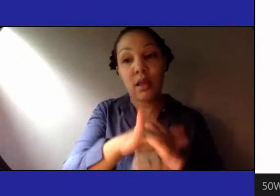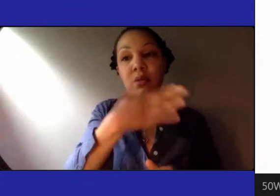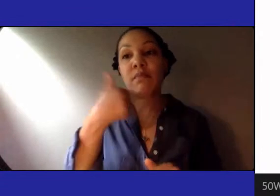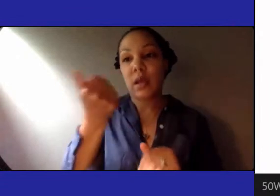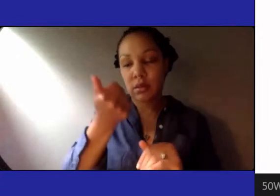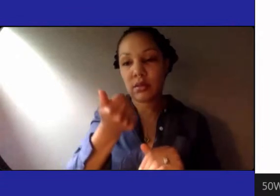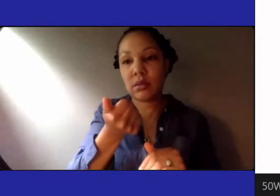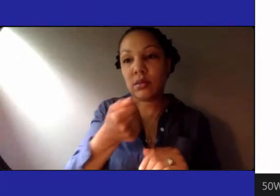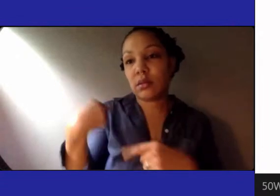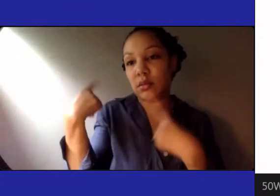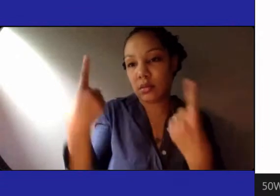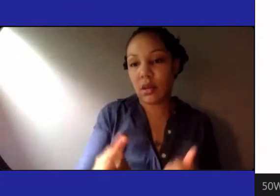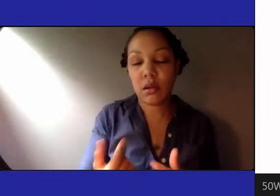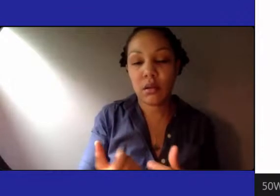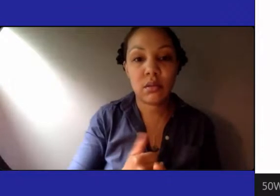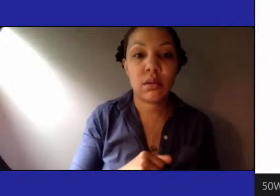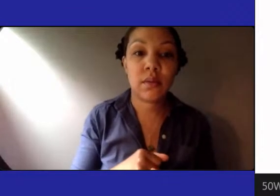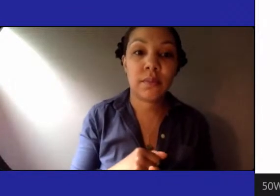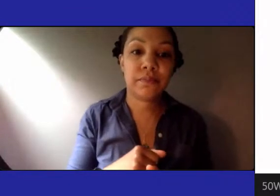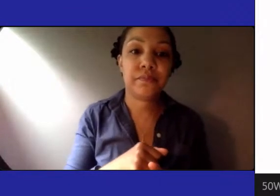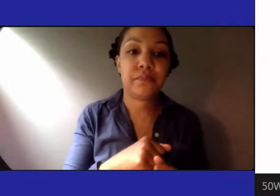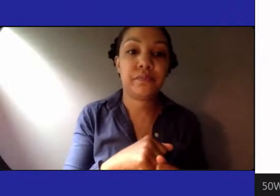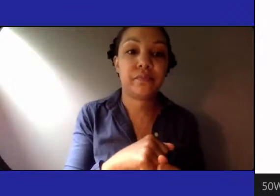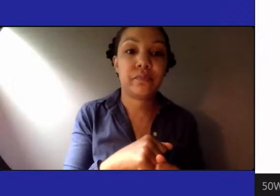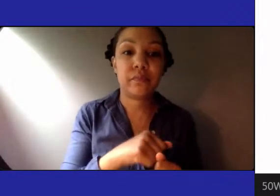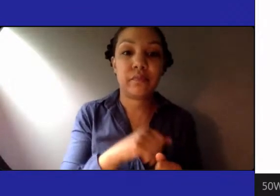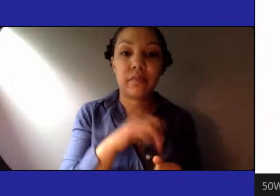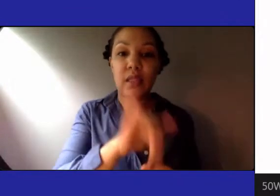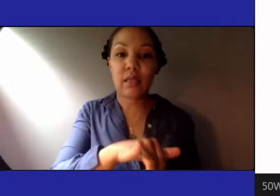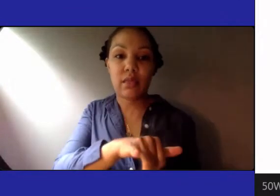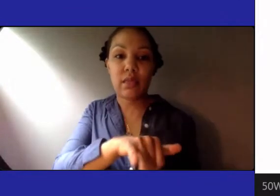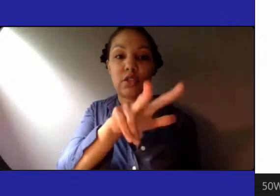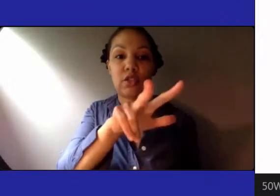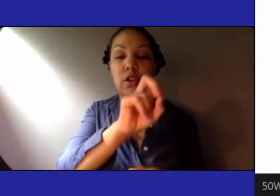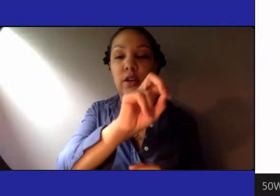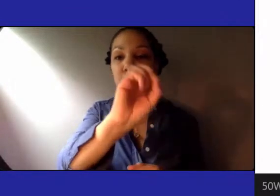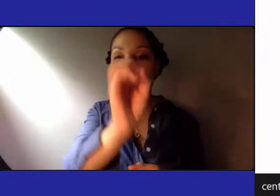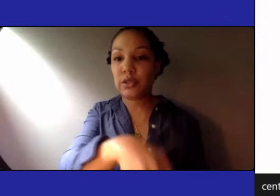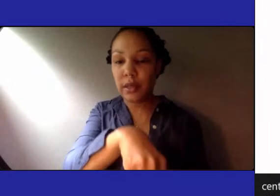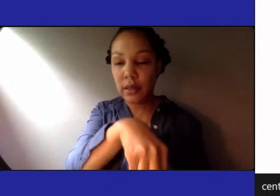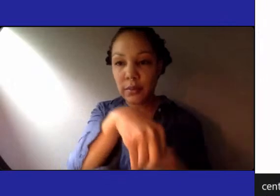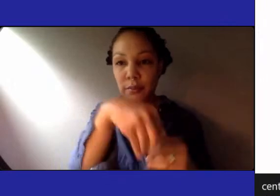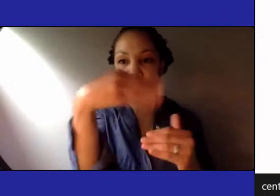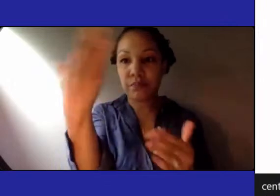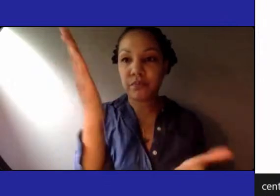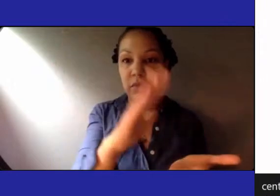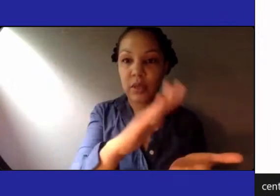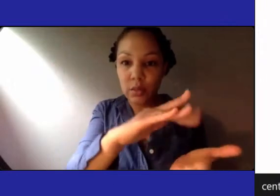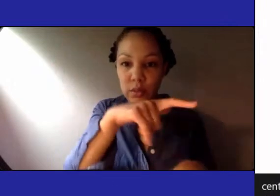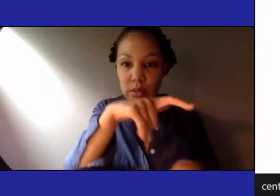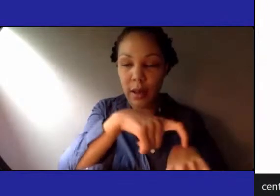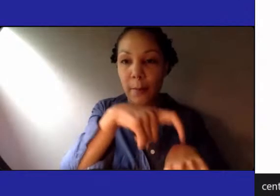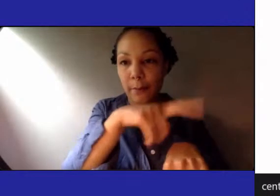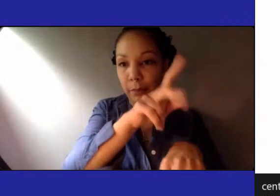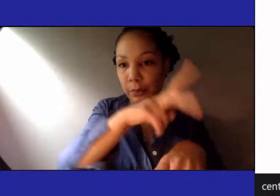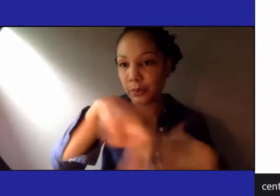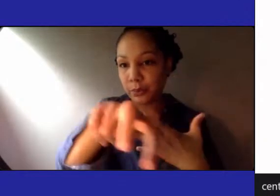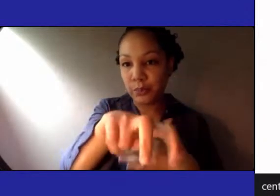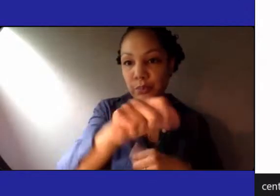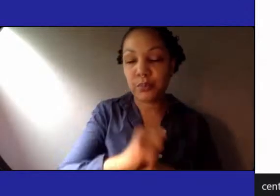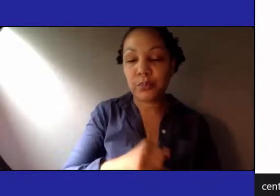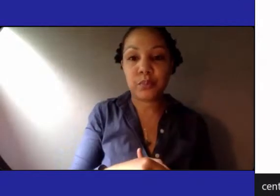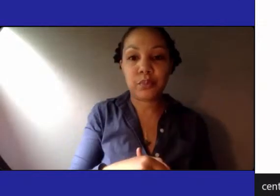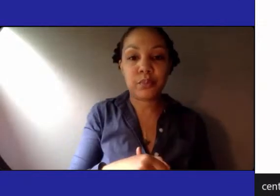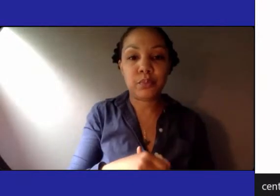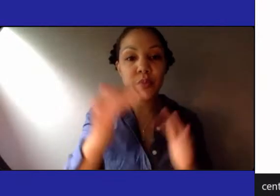we're working with teleneurologists, and that's roughly a 30% decrease in time to treatment or time to transfer. Next slide.